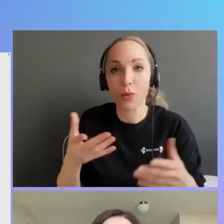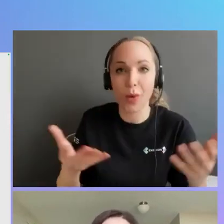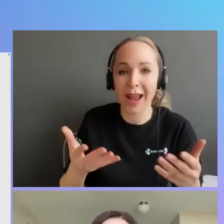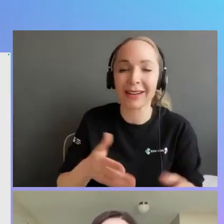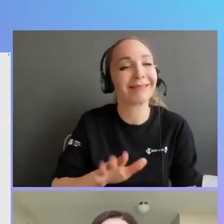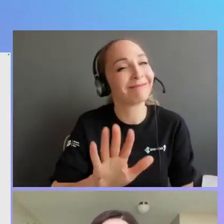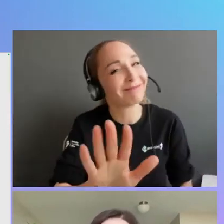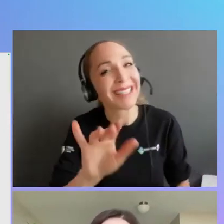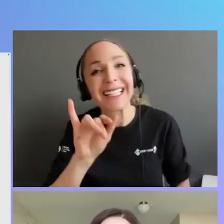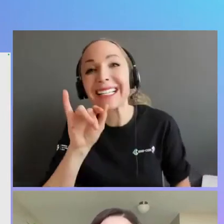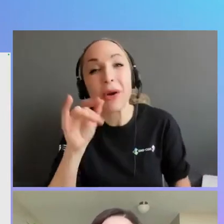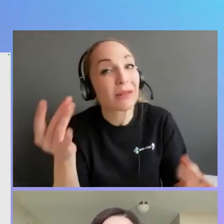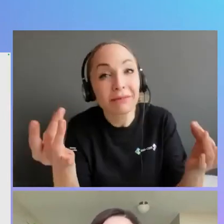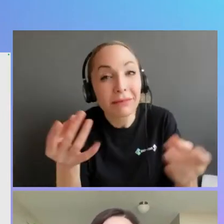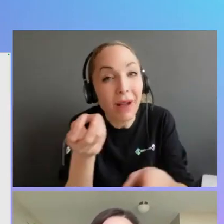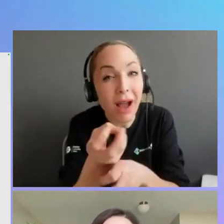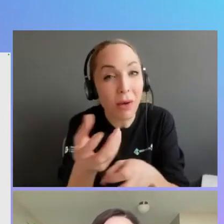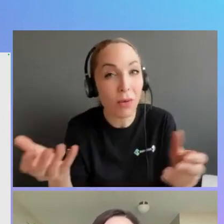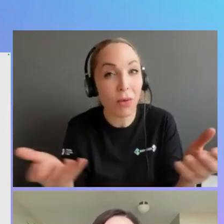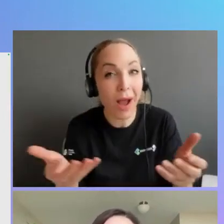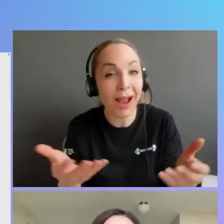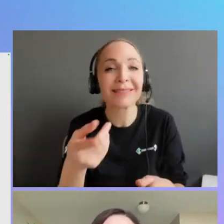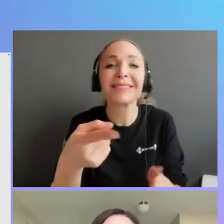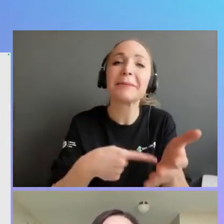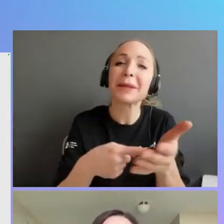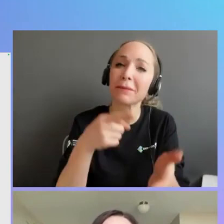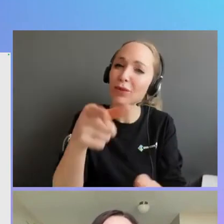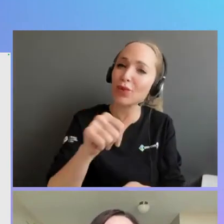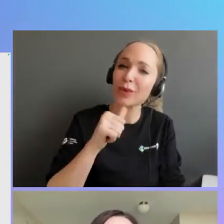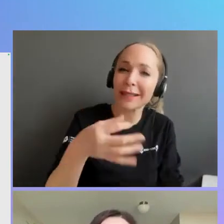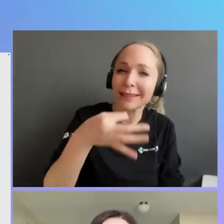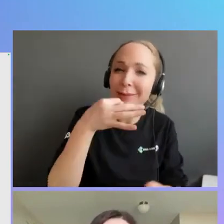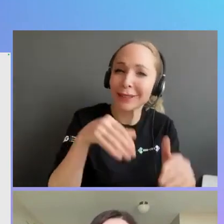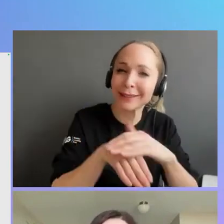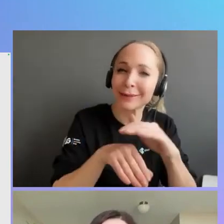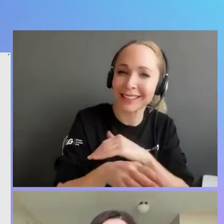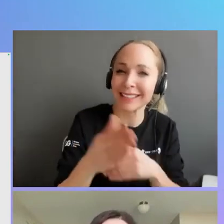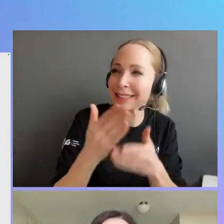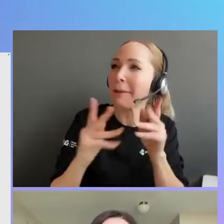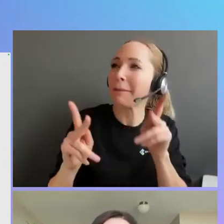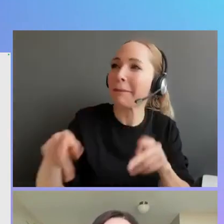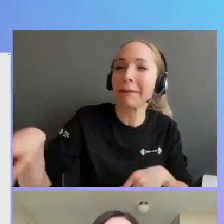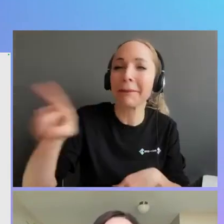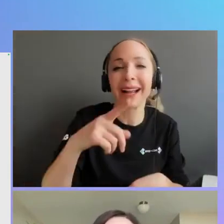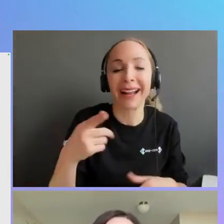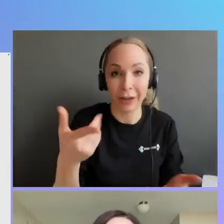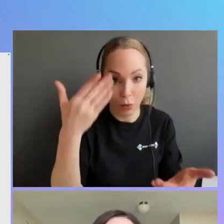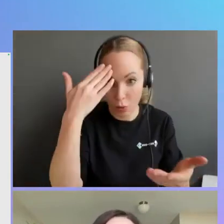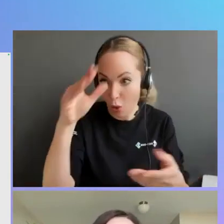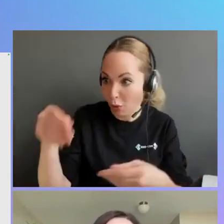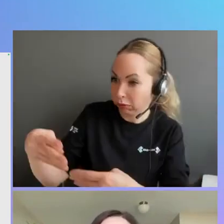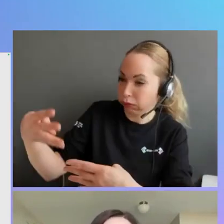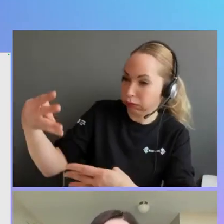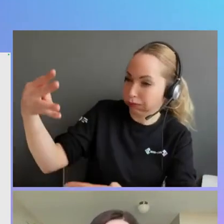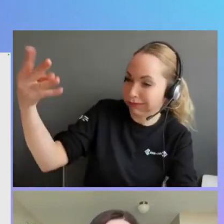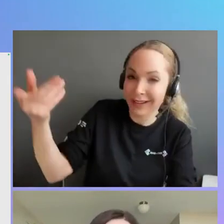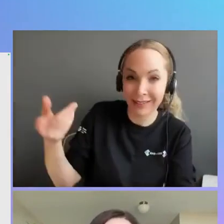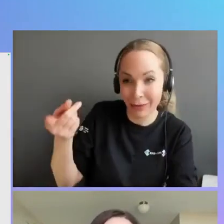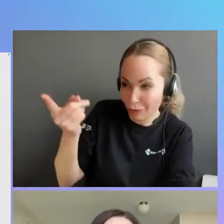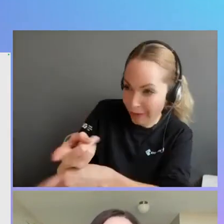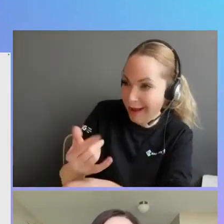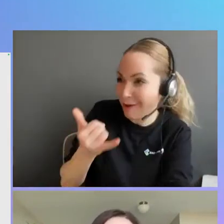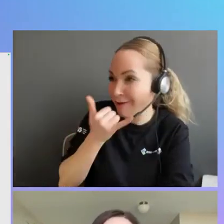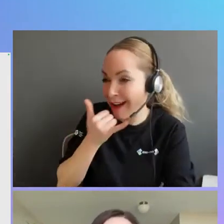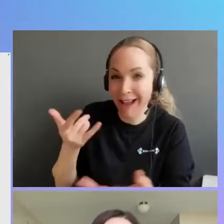accessibility expert, you might not actually know what's a false positive and what's not. So we really just want to make sure that we take all of that question out of the mix for